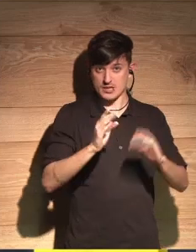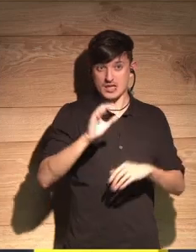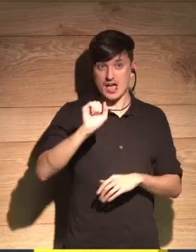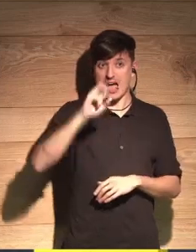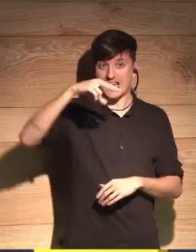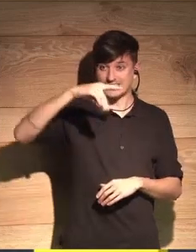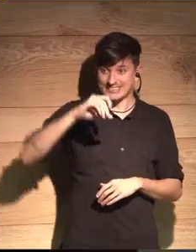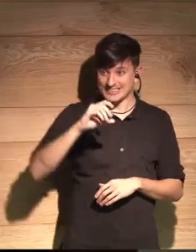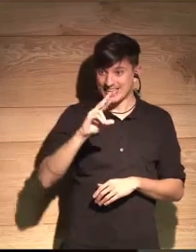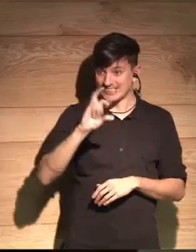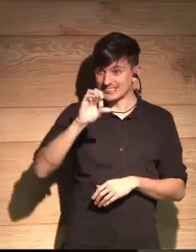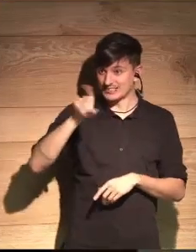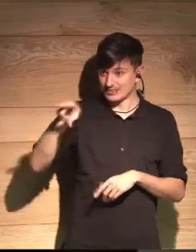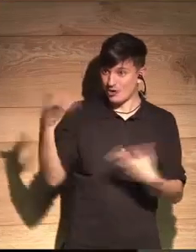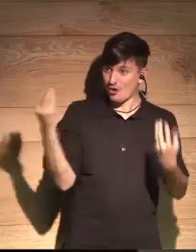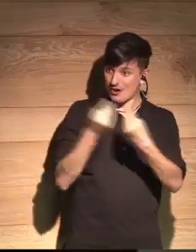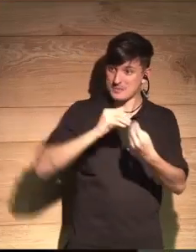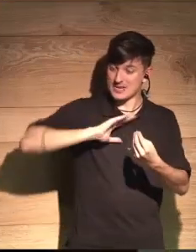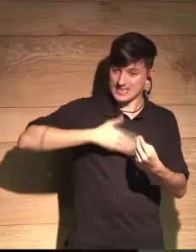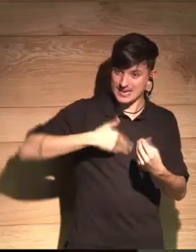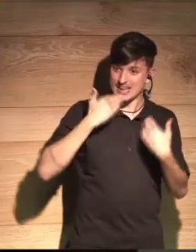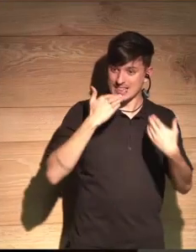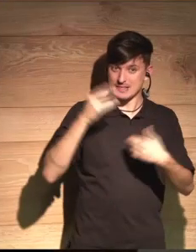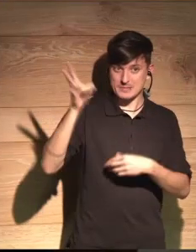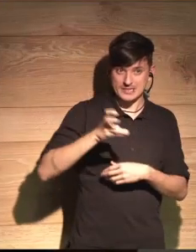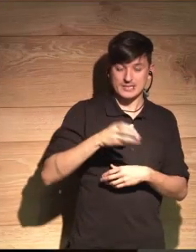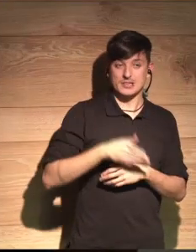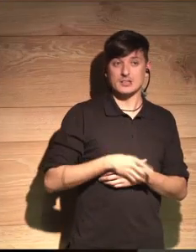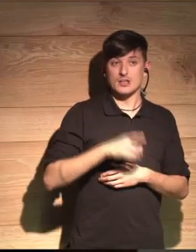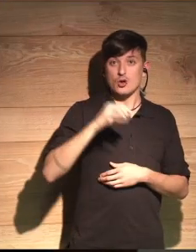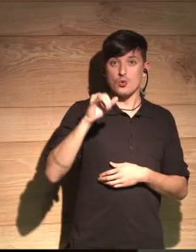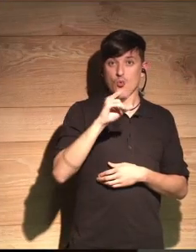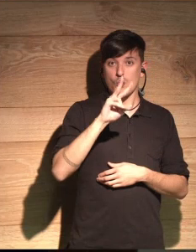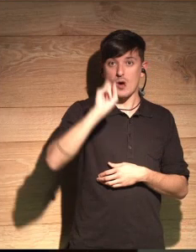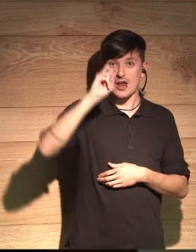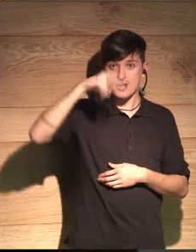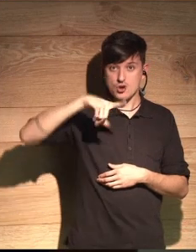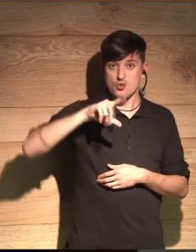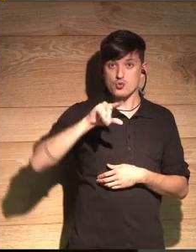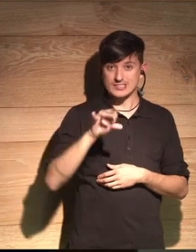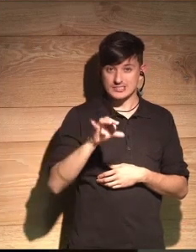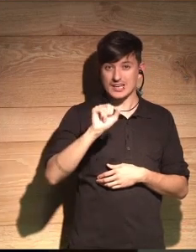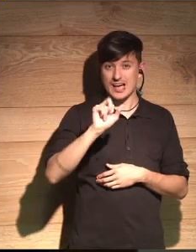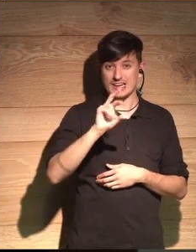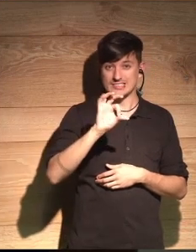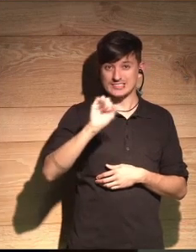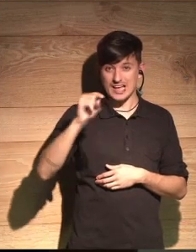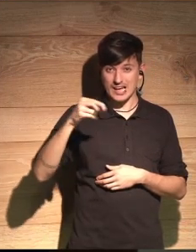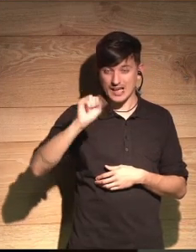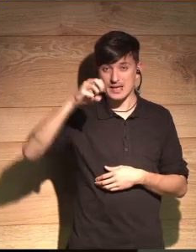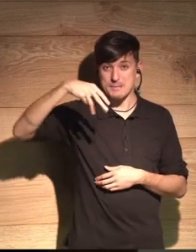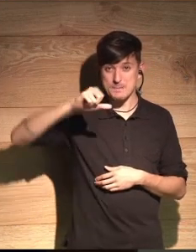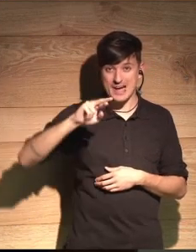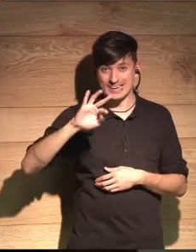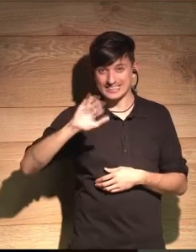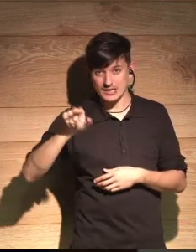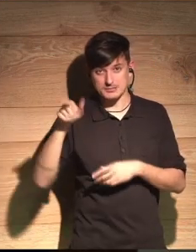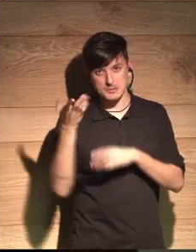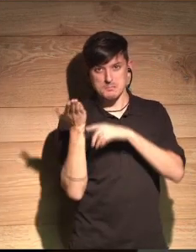number. We have Anders Sambers here. It will be tomorrow. Juan Luis Arzuaga and Marta